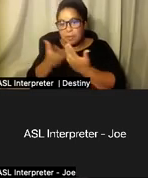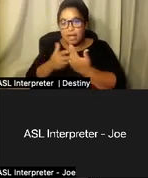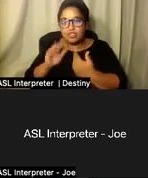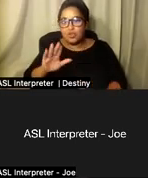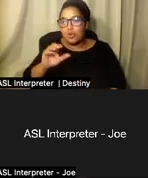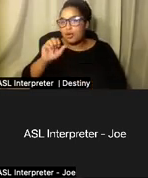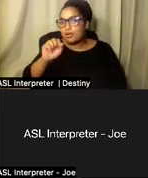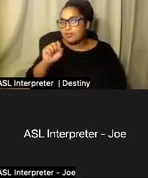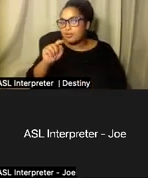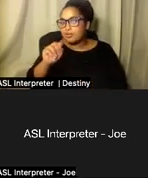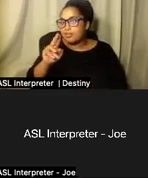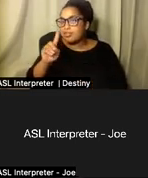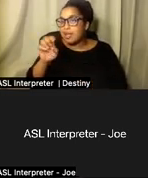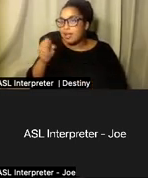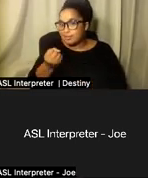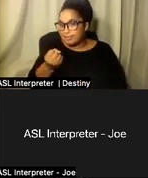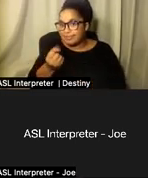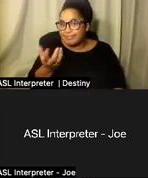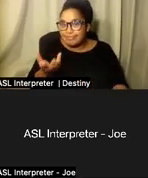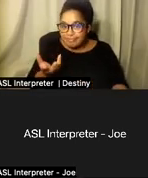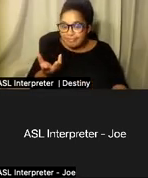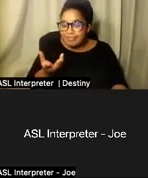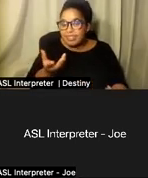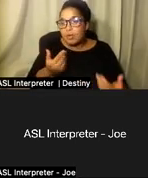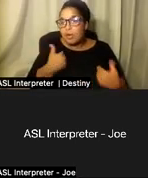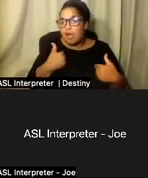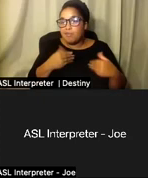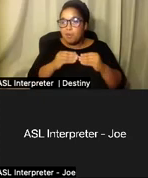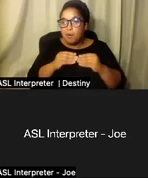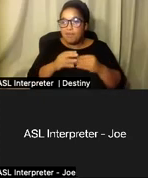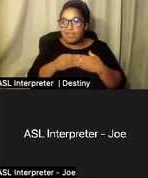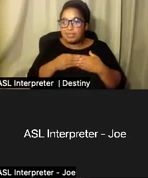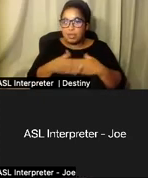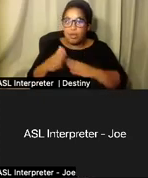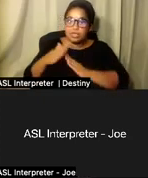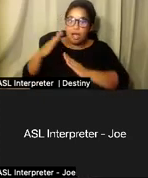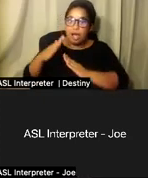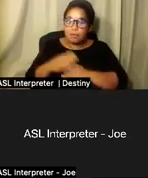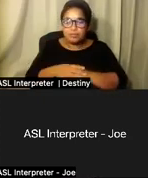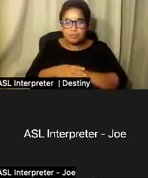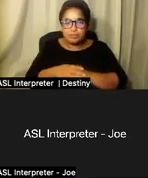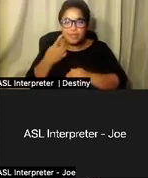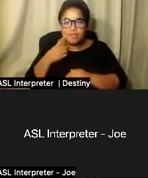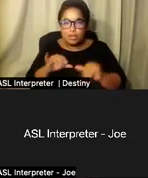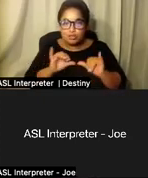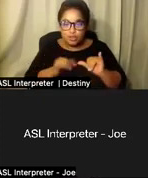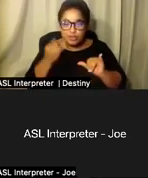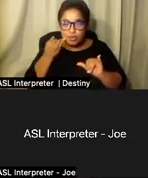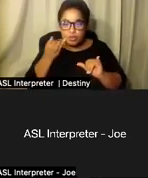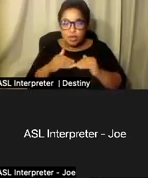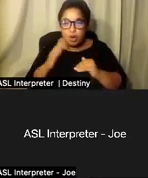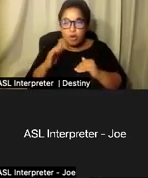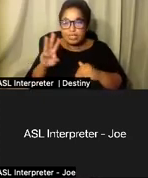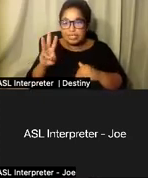wall. So you just have much more flexibility. And again, so the kind of the break-even point for engineers is if you get over 6 feet